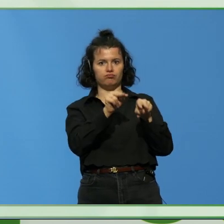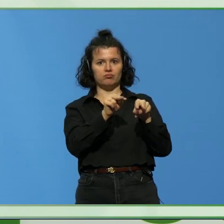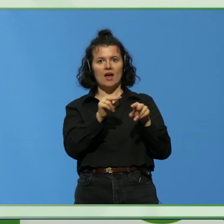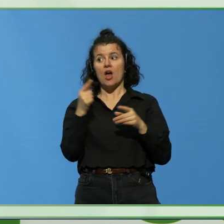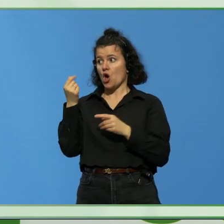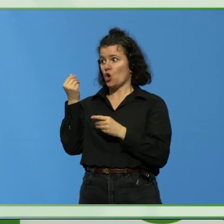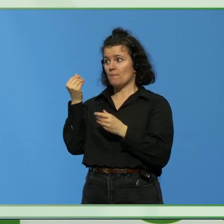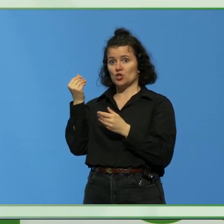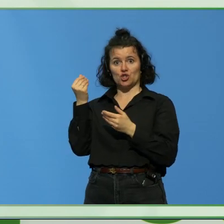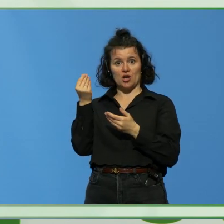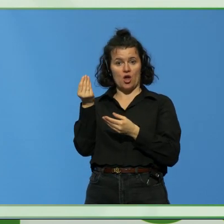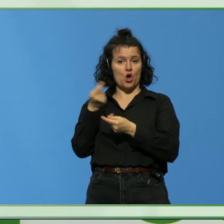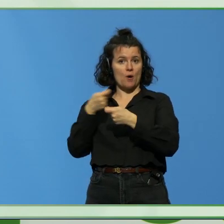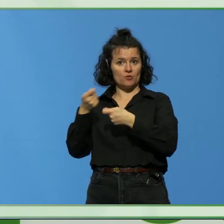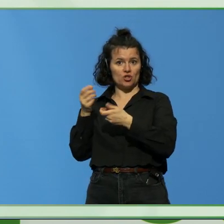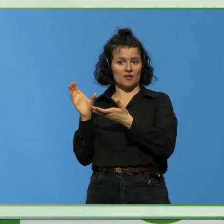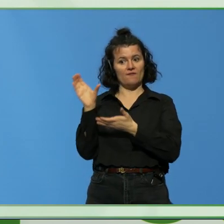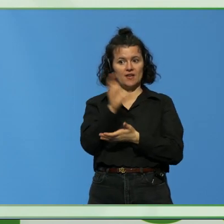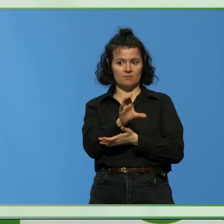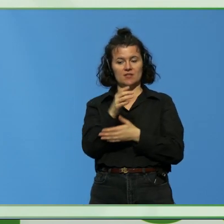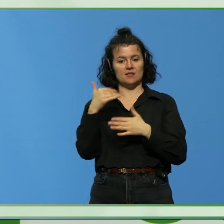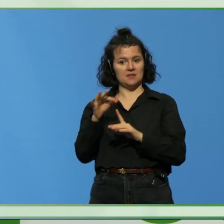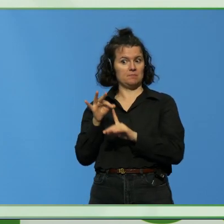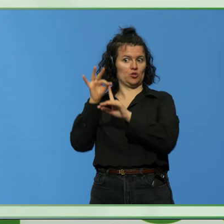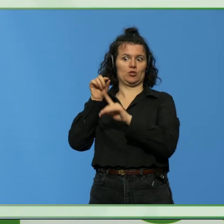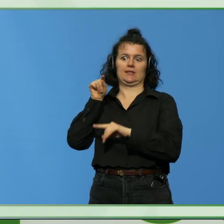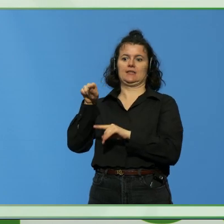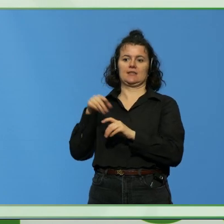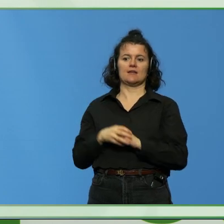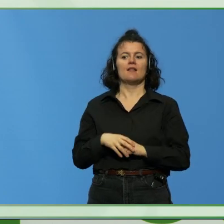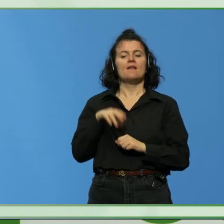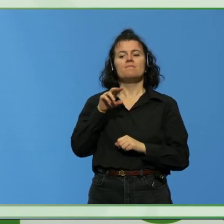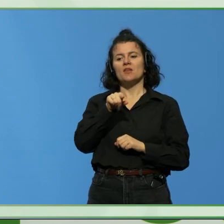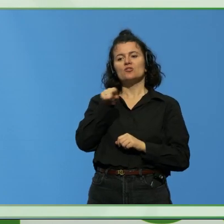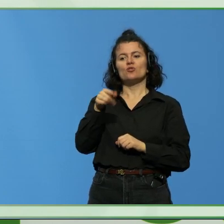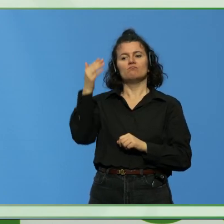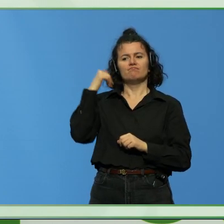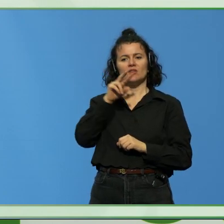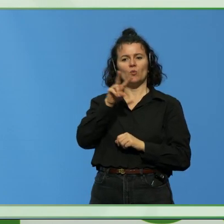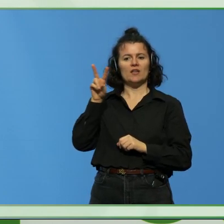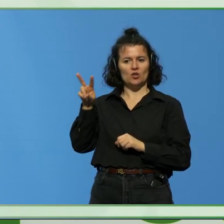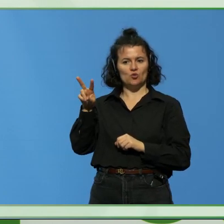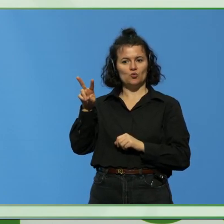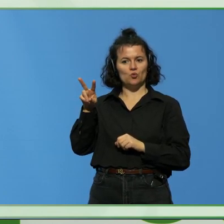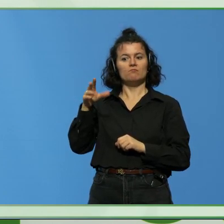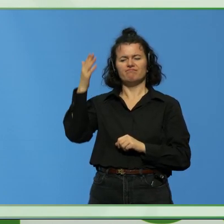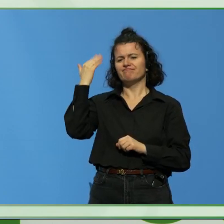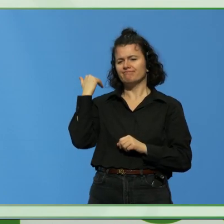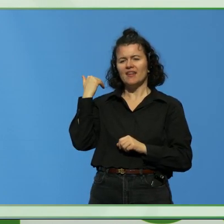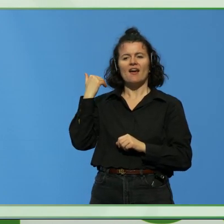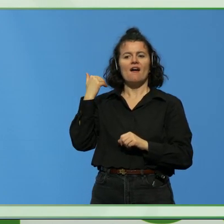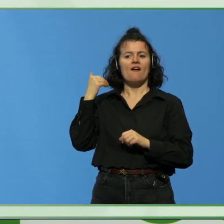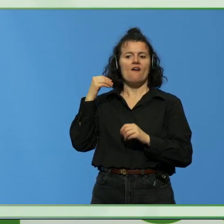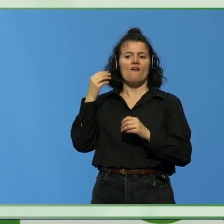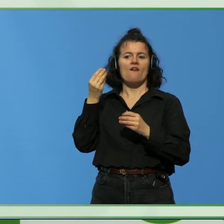22 when there was a funding winter, as we call it, where commercial startups did not really bring the returns